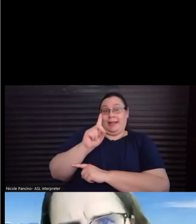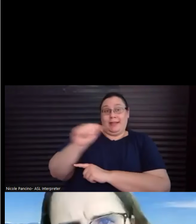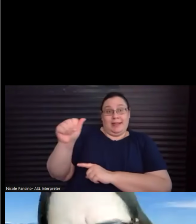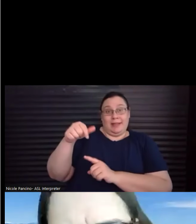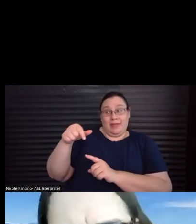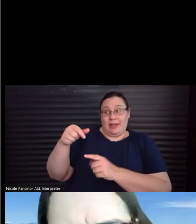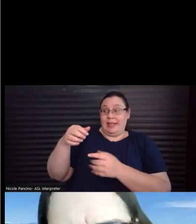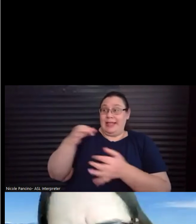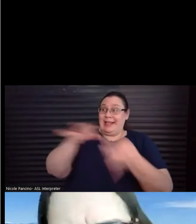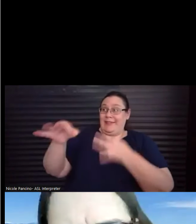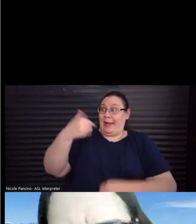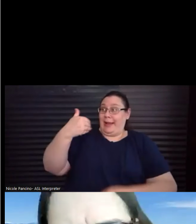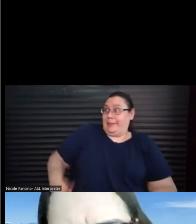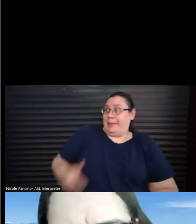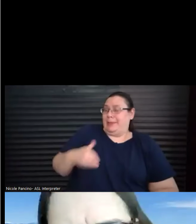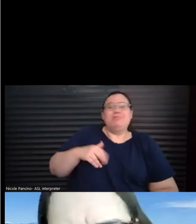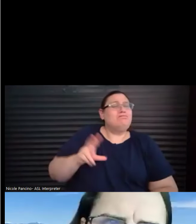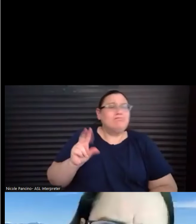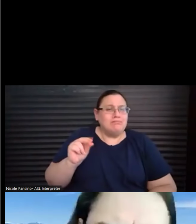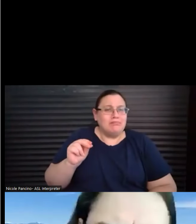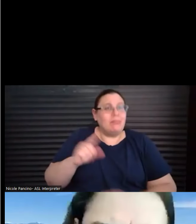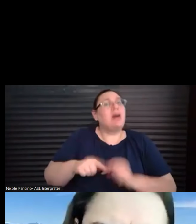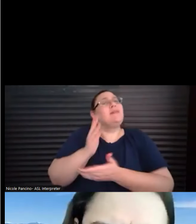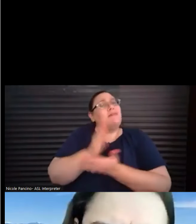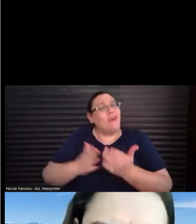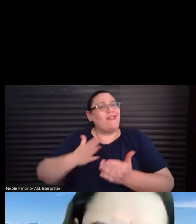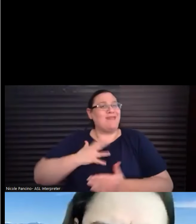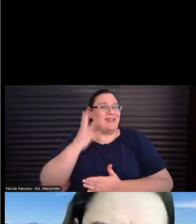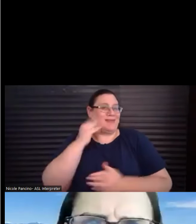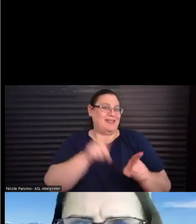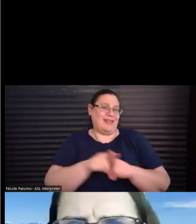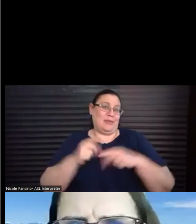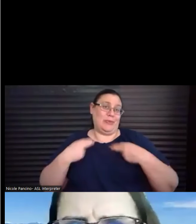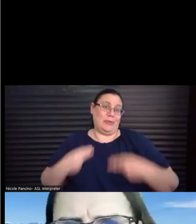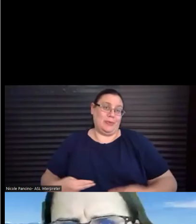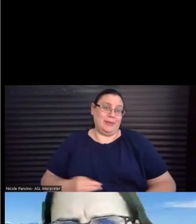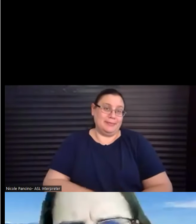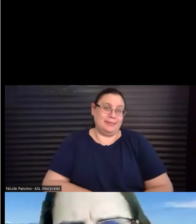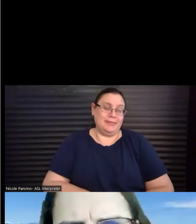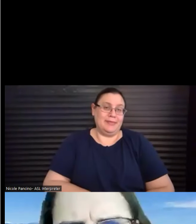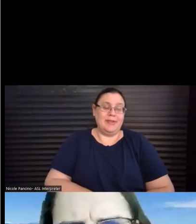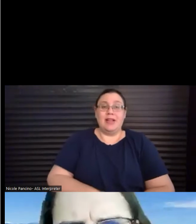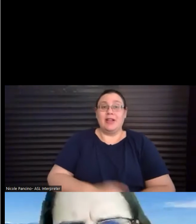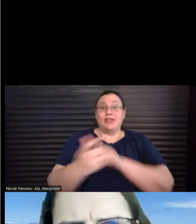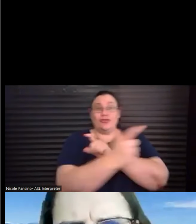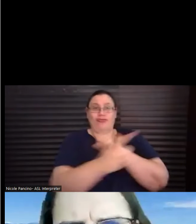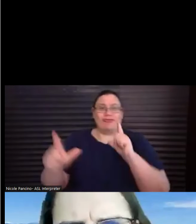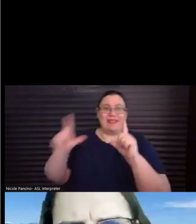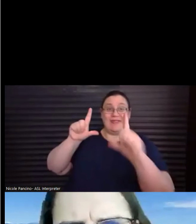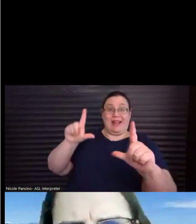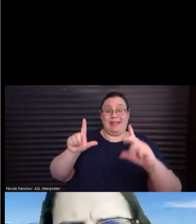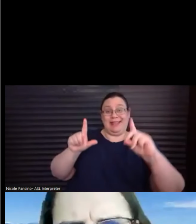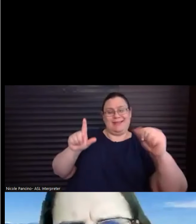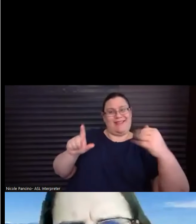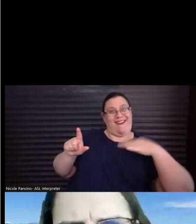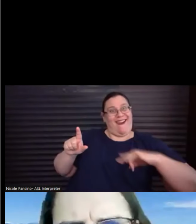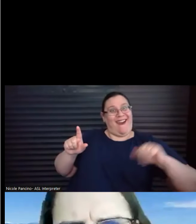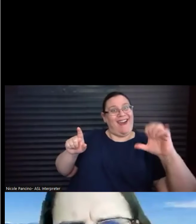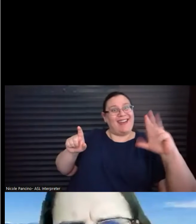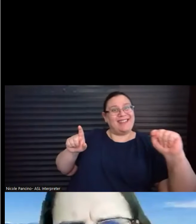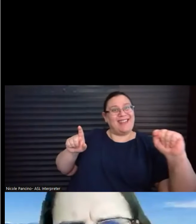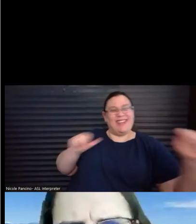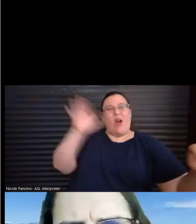me, it is a part of my human experience. Reframing disability as an asset instead of a liability